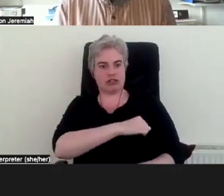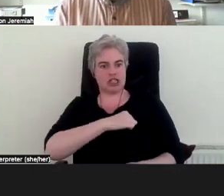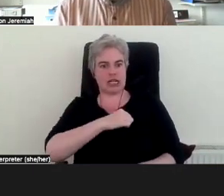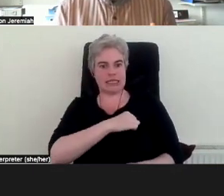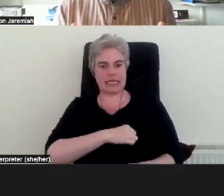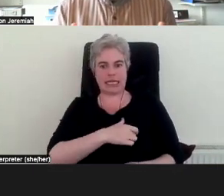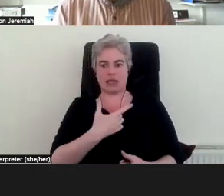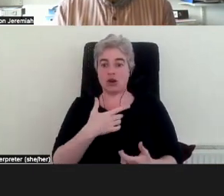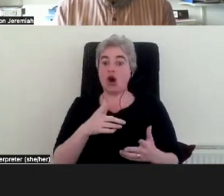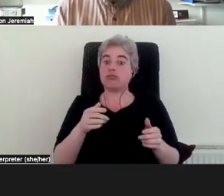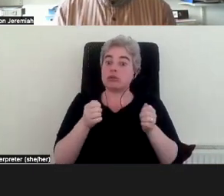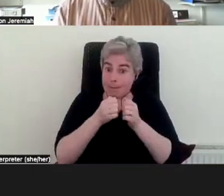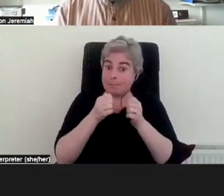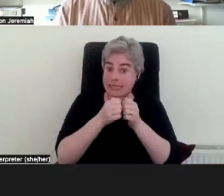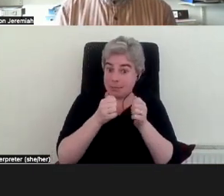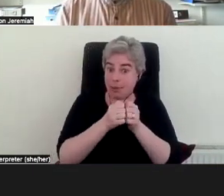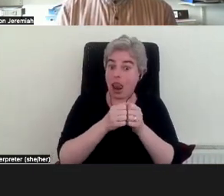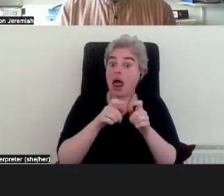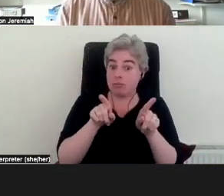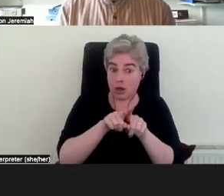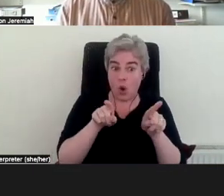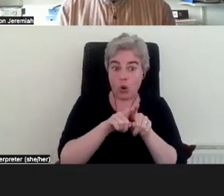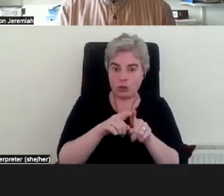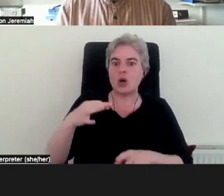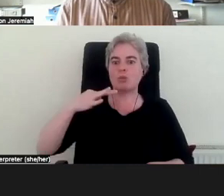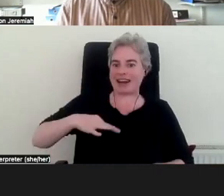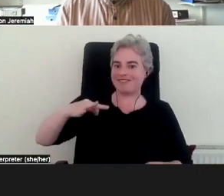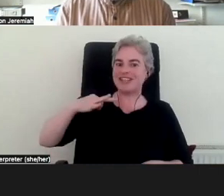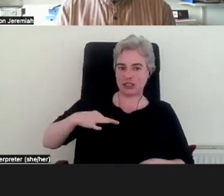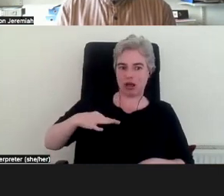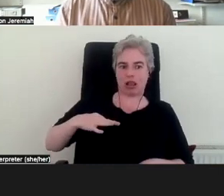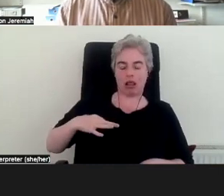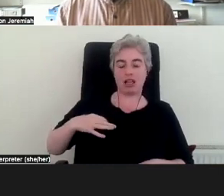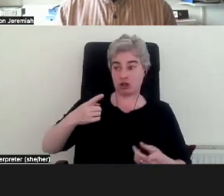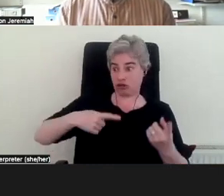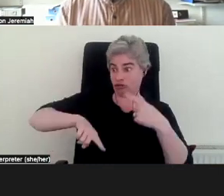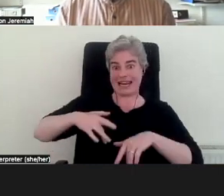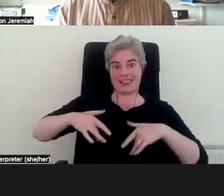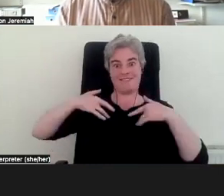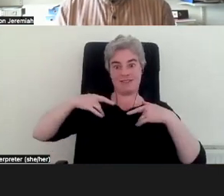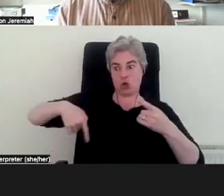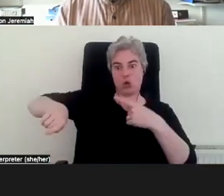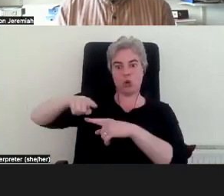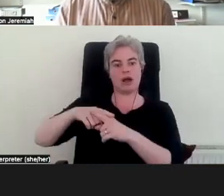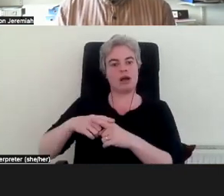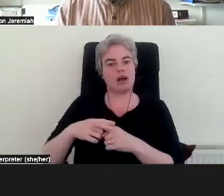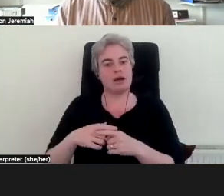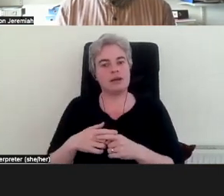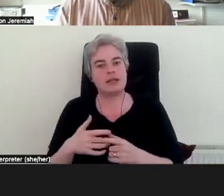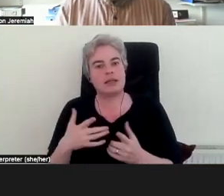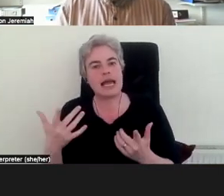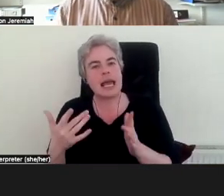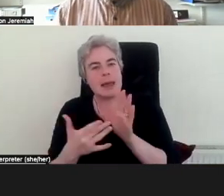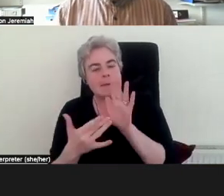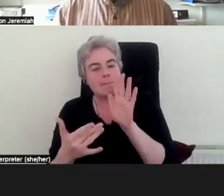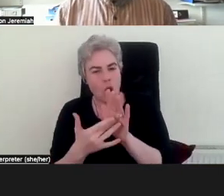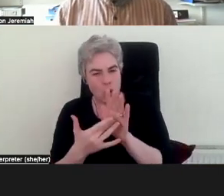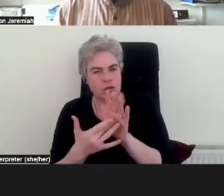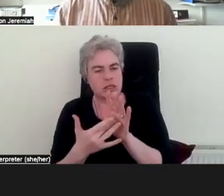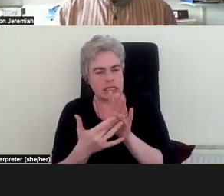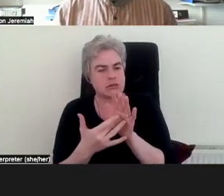but could indeed be beneficial. So it was seen as an important